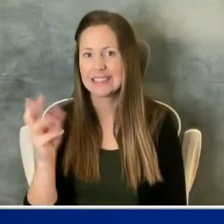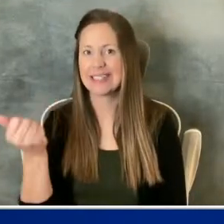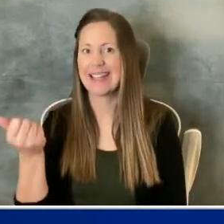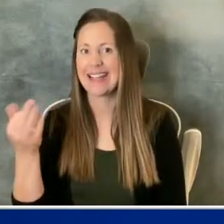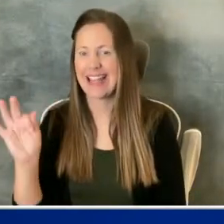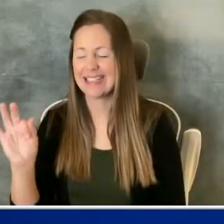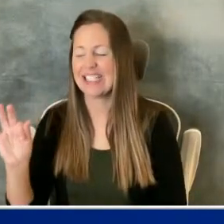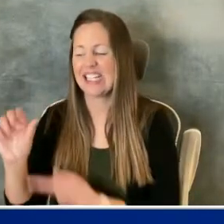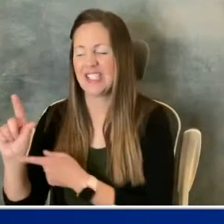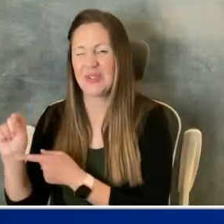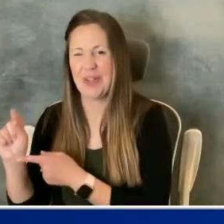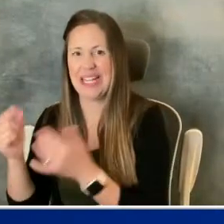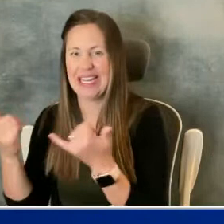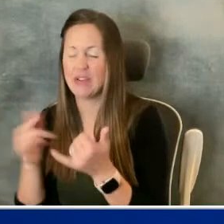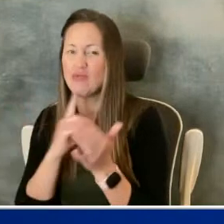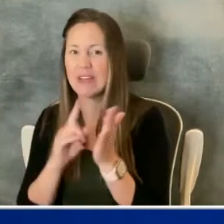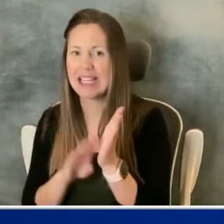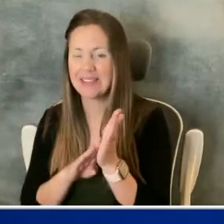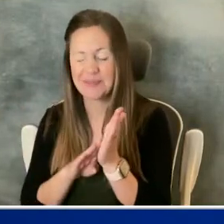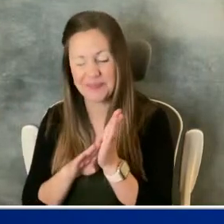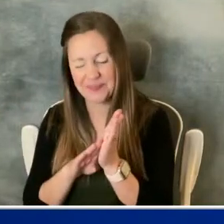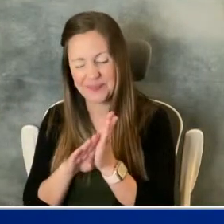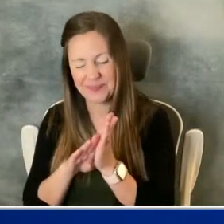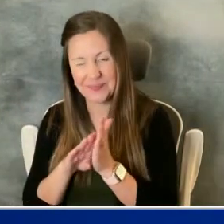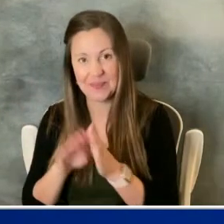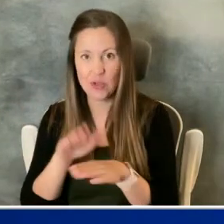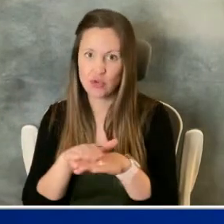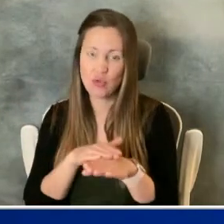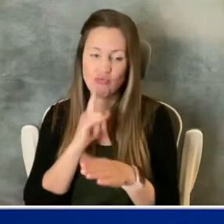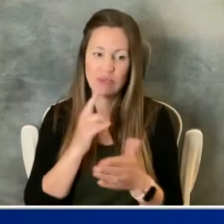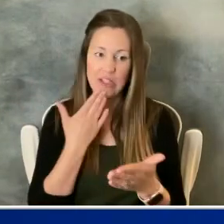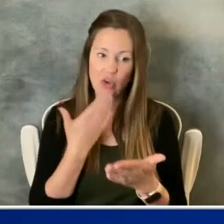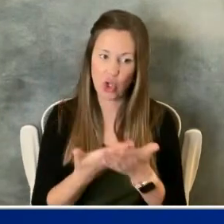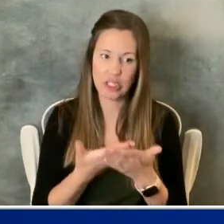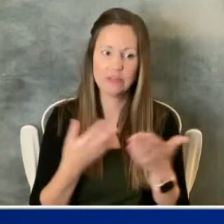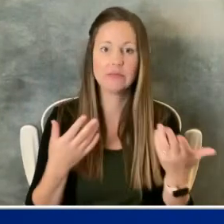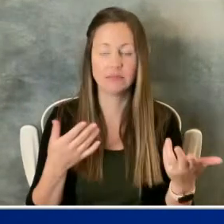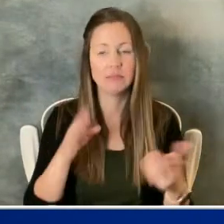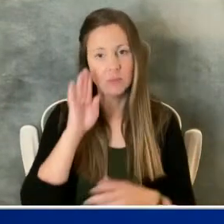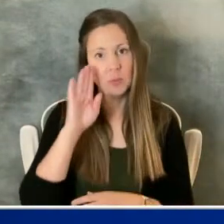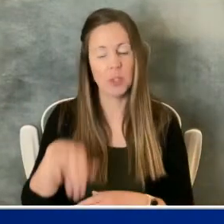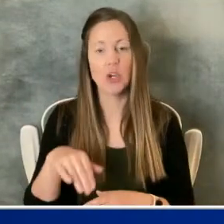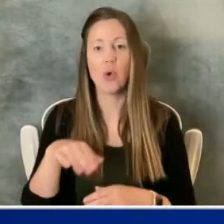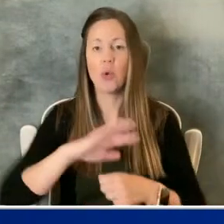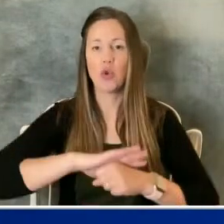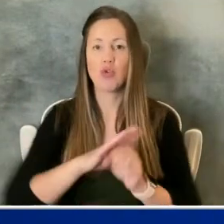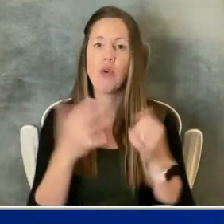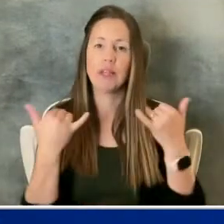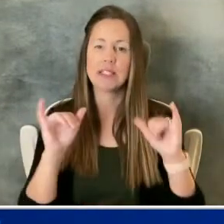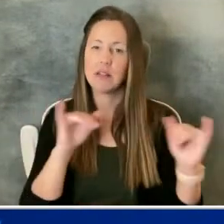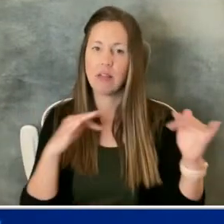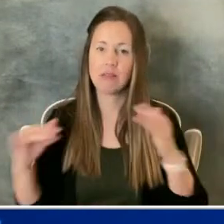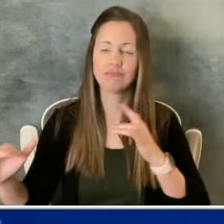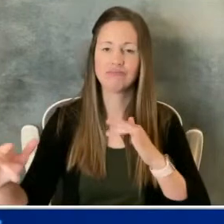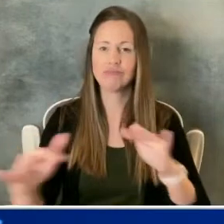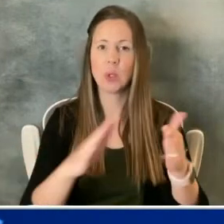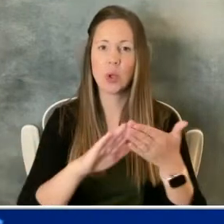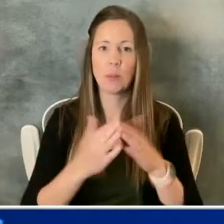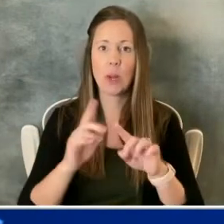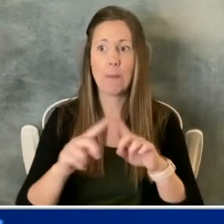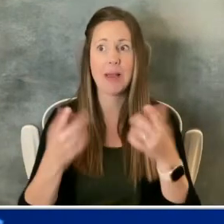that is overall a good thing. We know the virus is still circulating in the community, but if we can keep the hospitalized